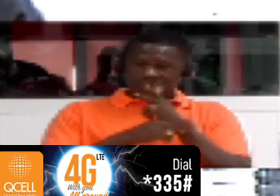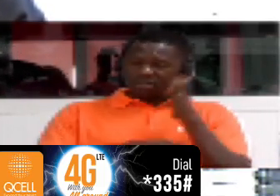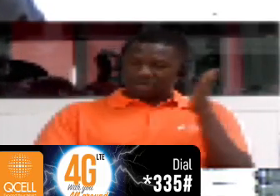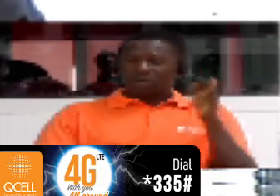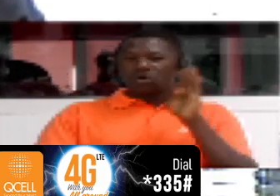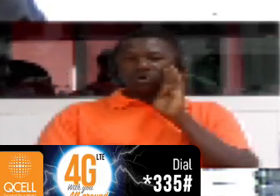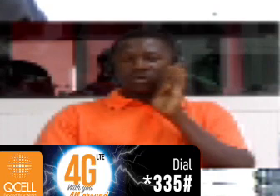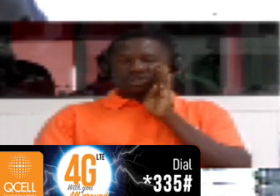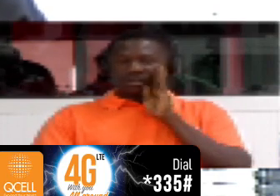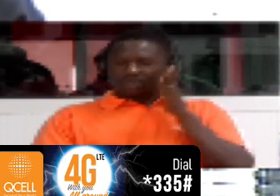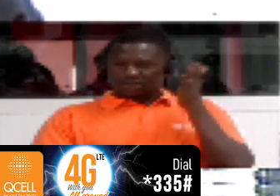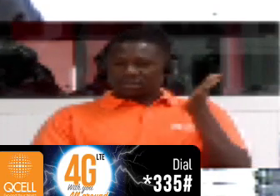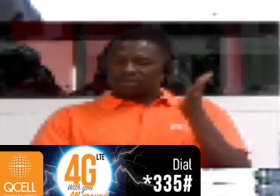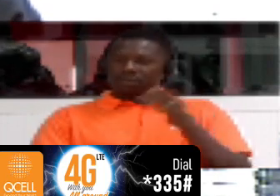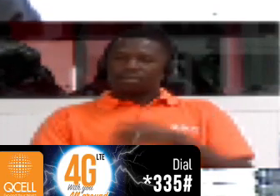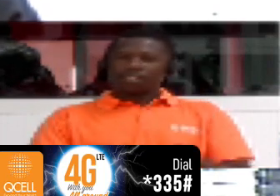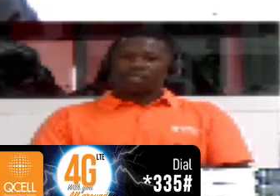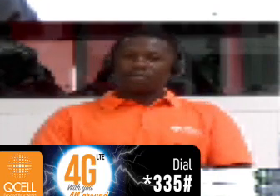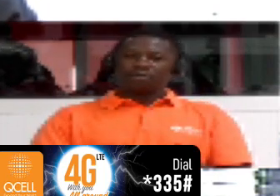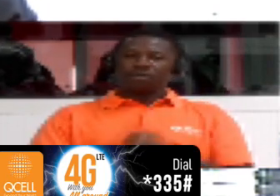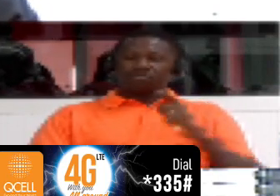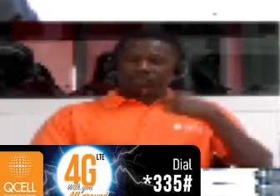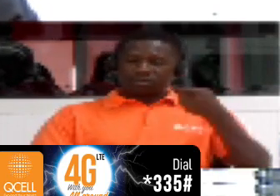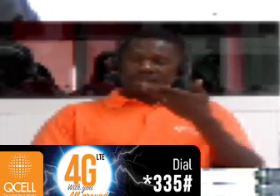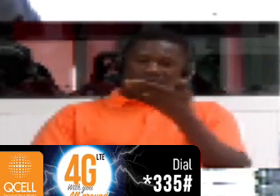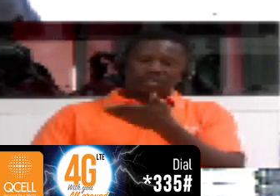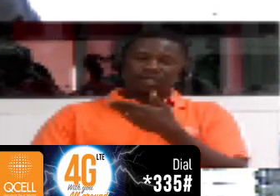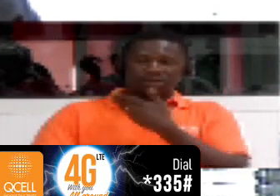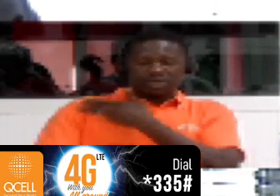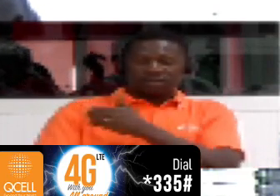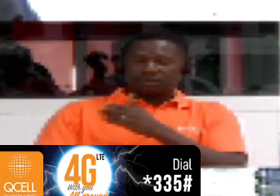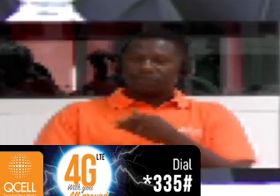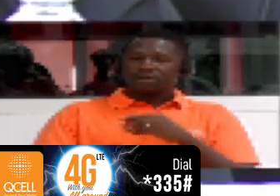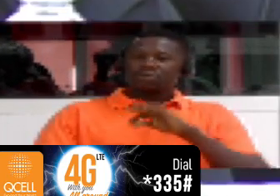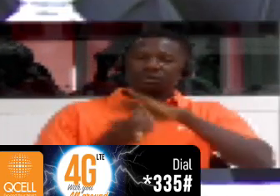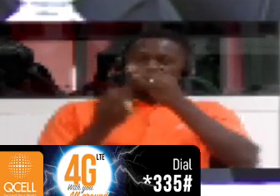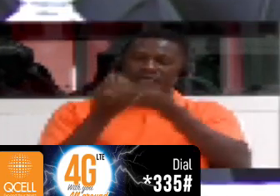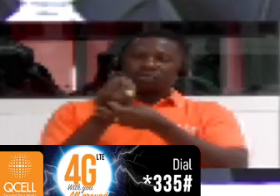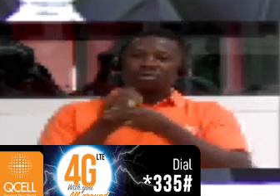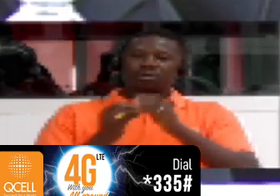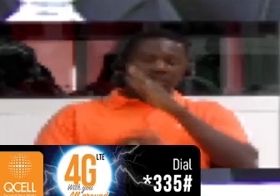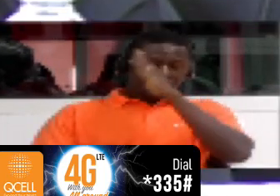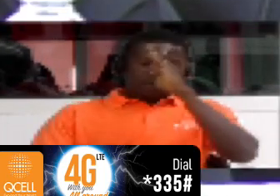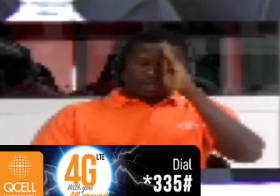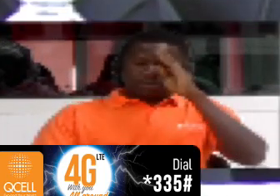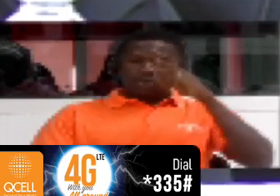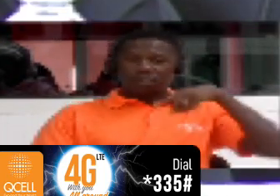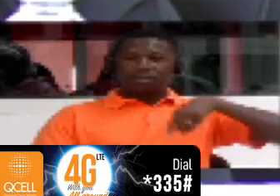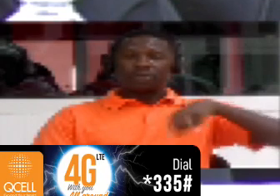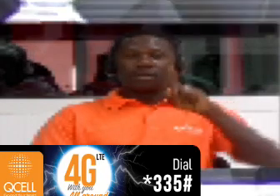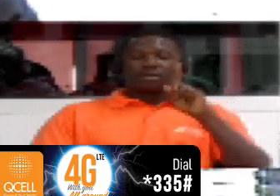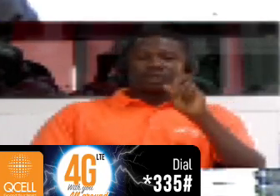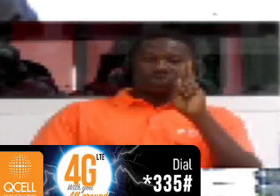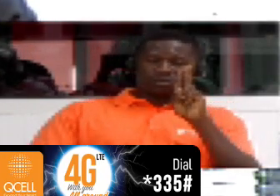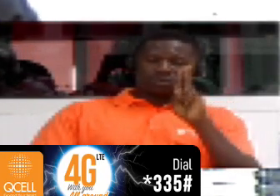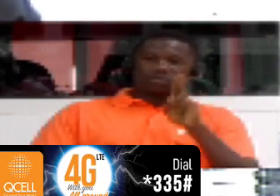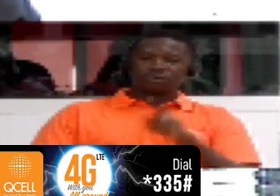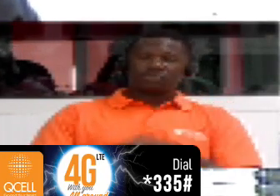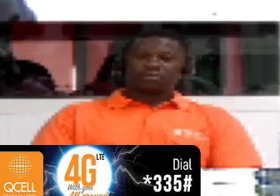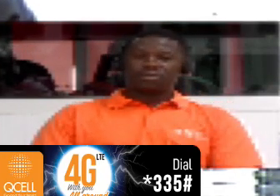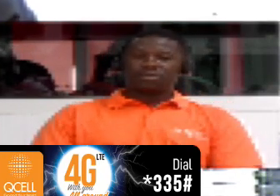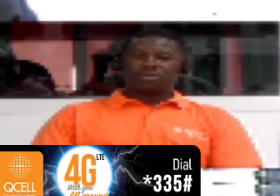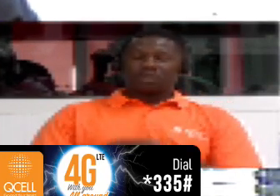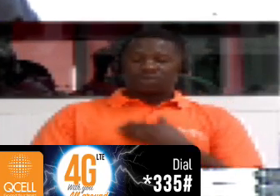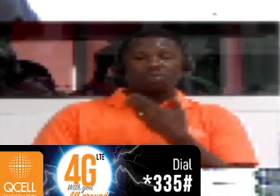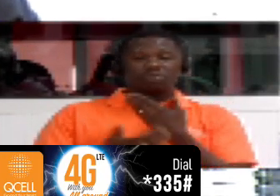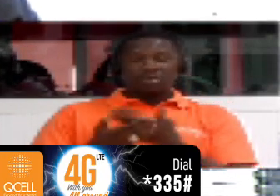them. Mboto Oto Yen Samba Brikama PIU. After I left that place, I was taken to the Brikama PIU. Labanta Wallet on Tata State